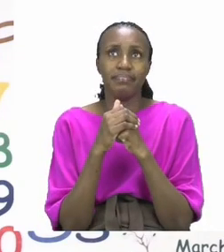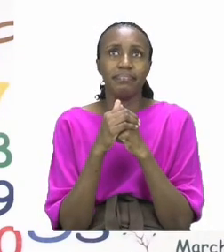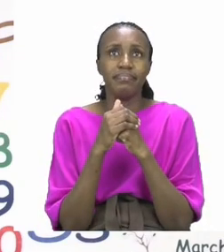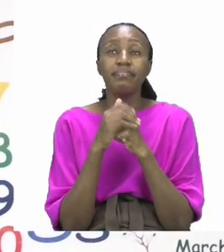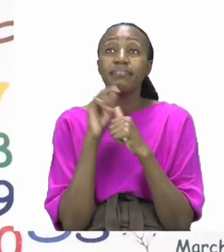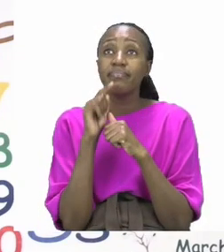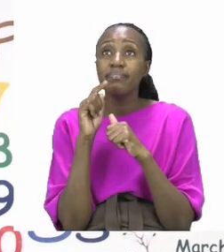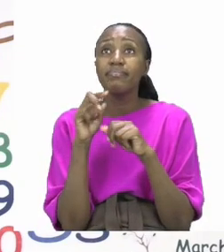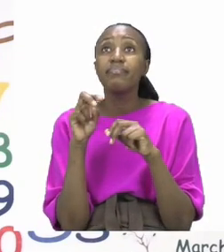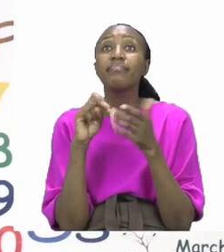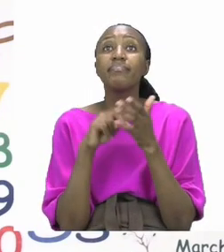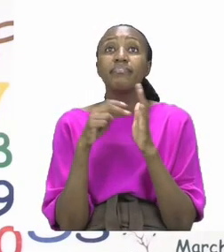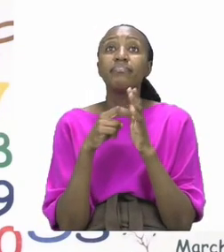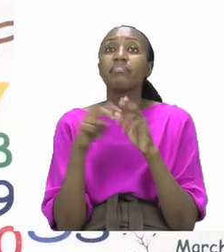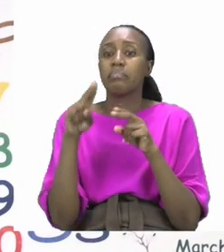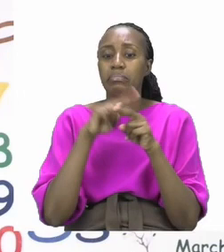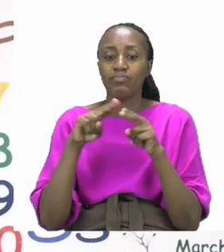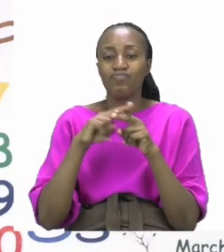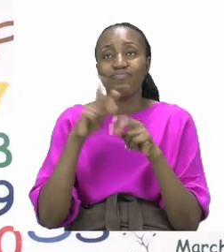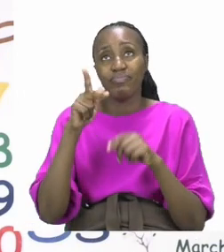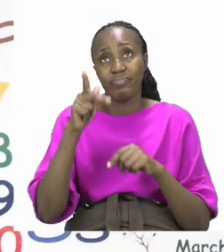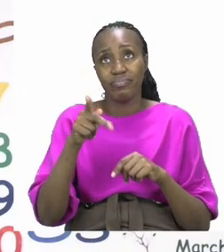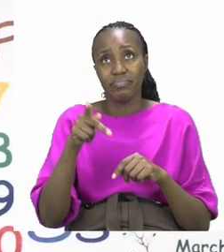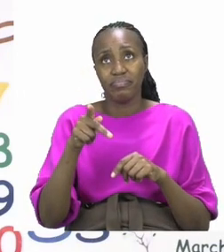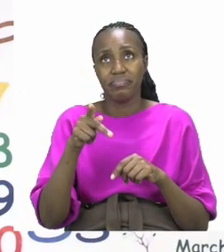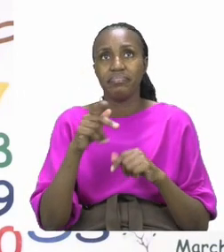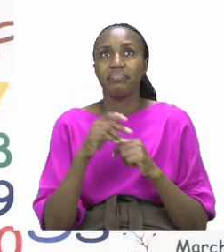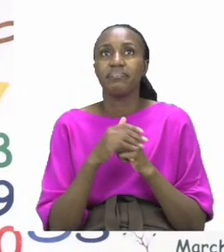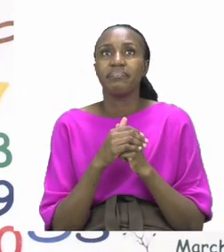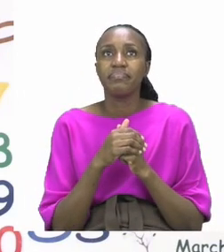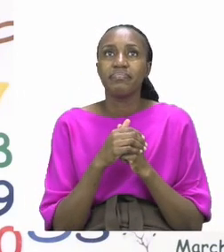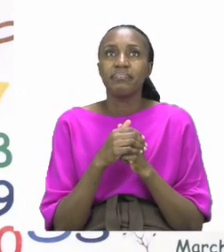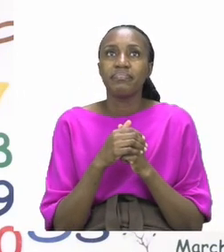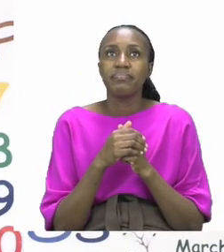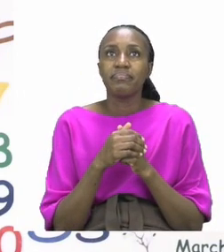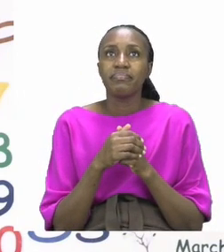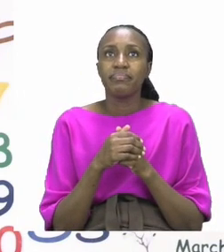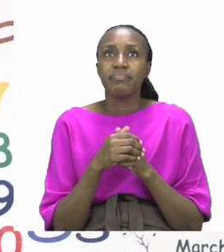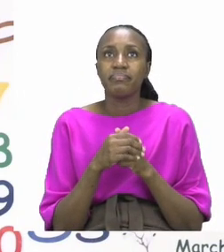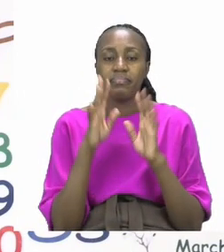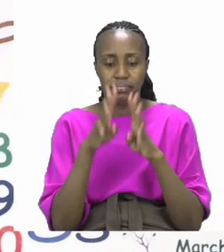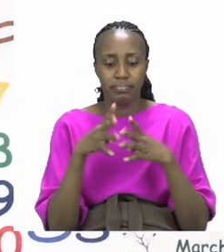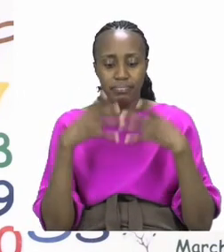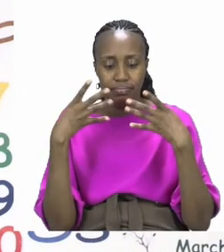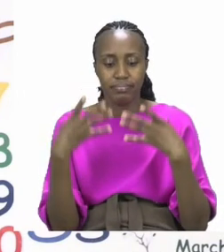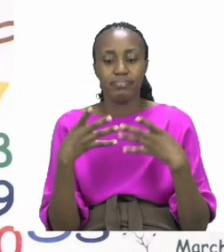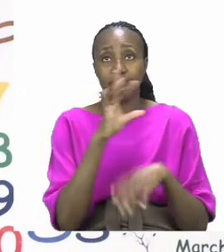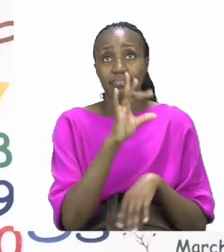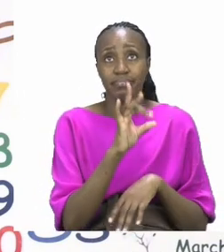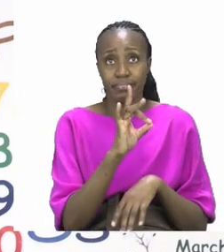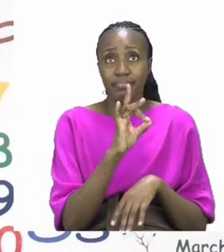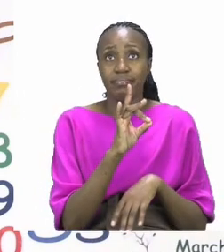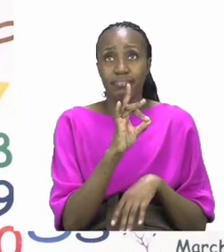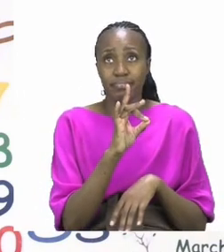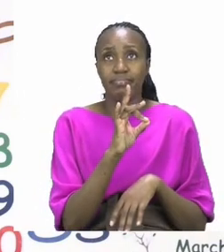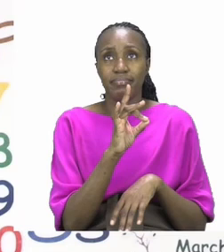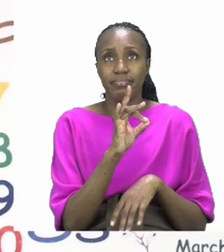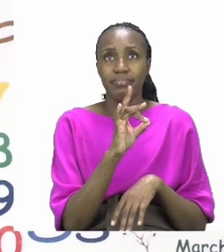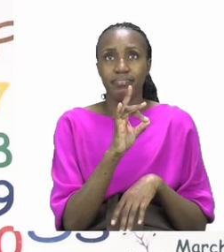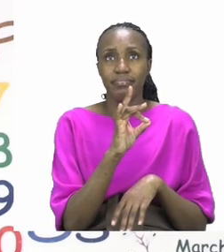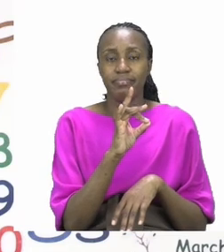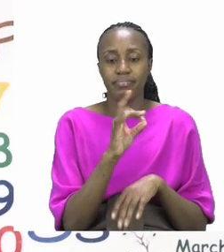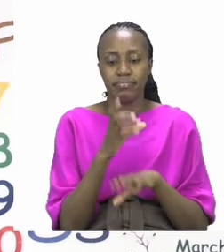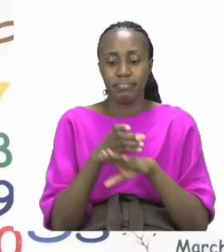use again. So let's see. We already have 8 and we need to count